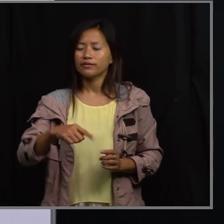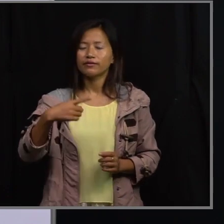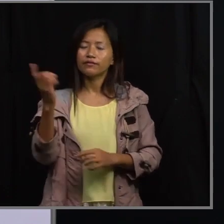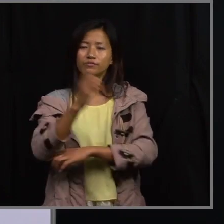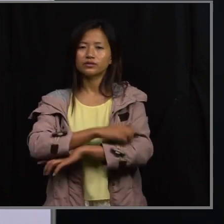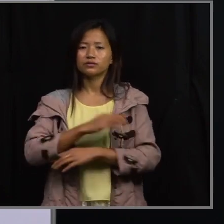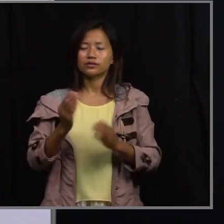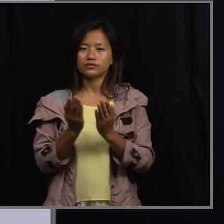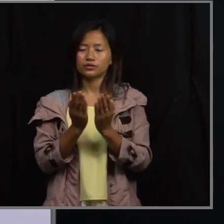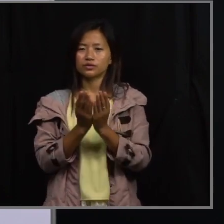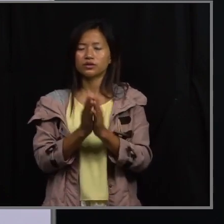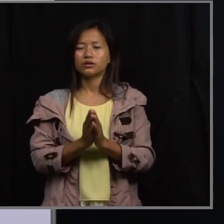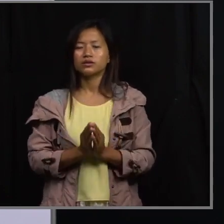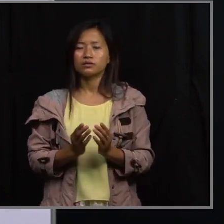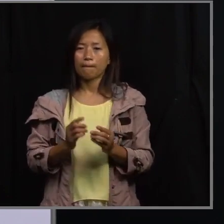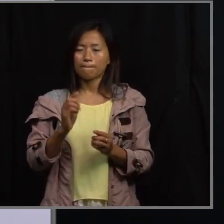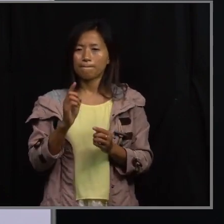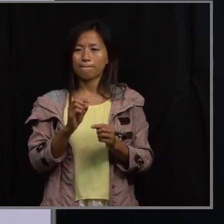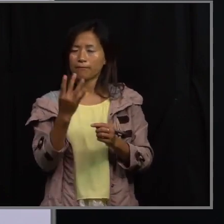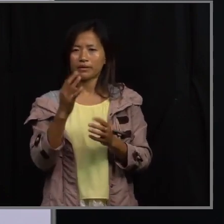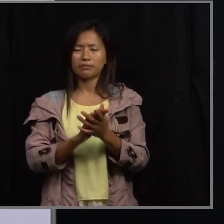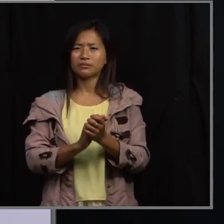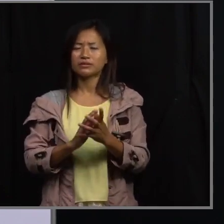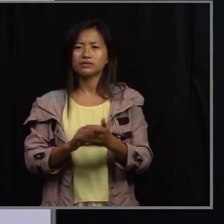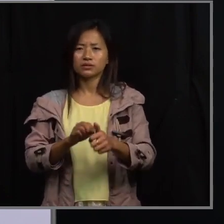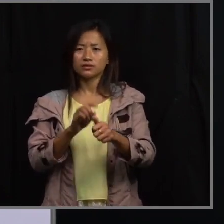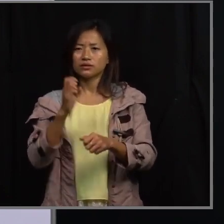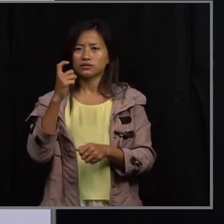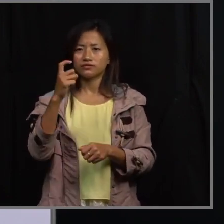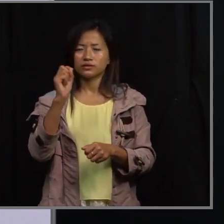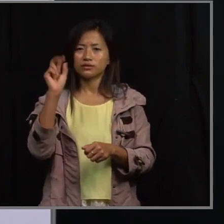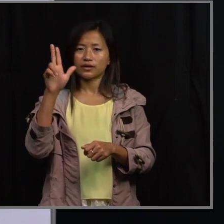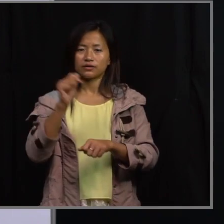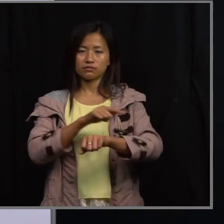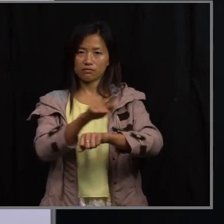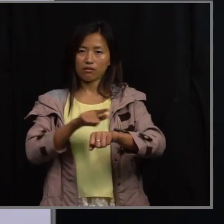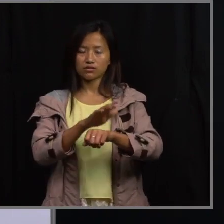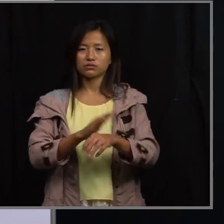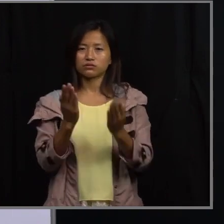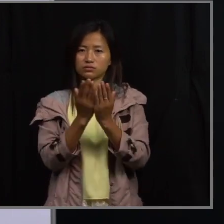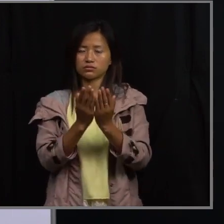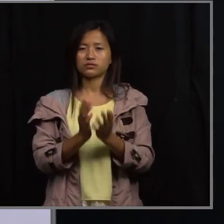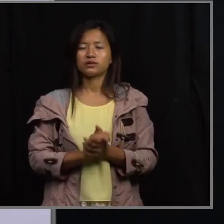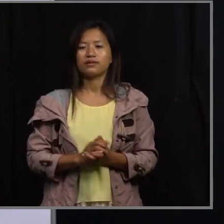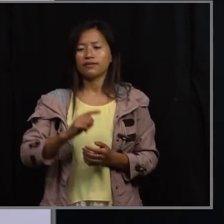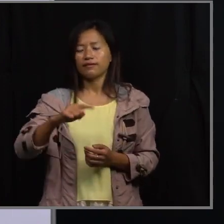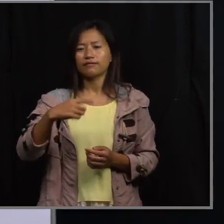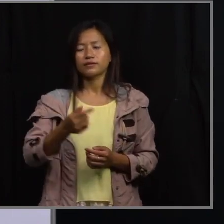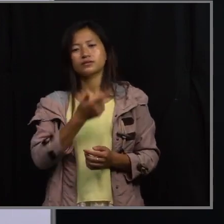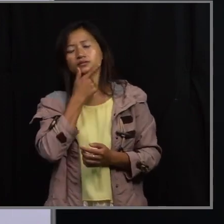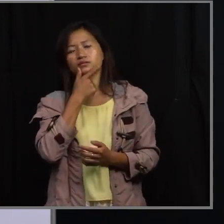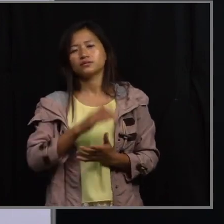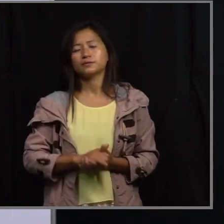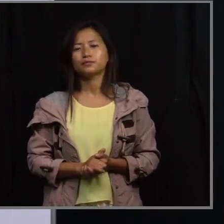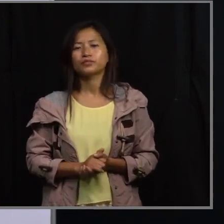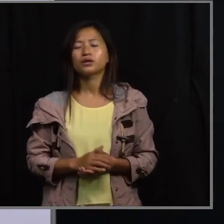every day you have to study minimum 7-8 hours. Okay, so when I in the class also, when I say you have to study 7 or 8 hours, everybody is to laugh, right?